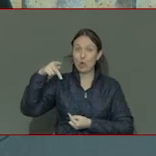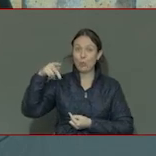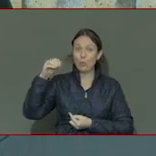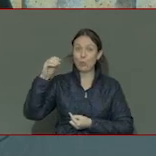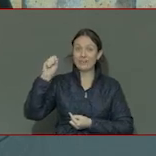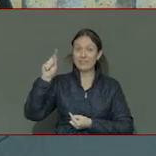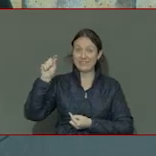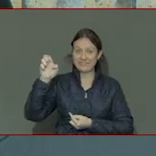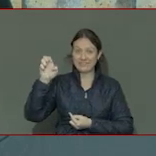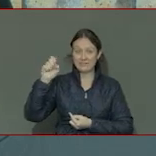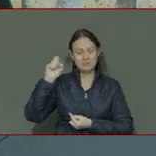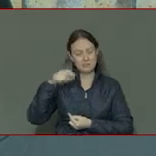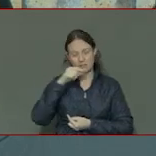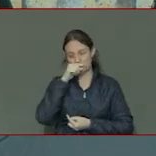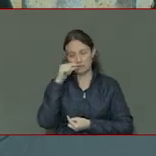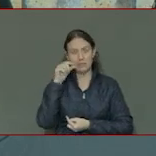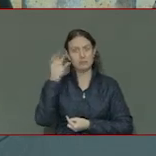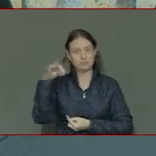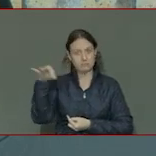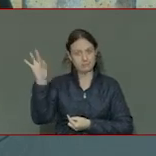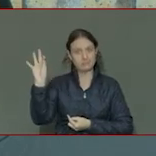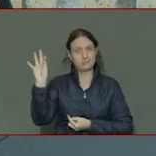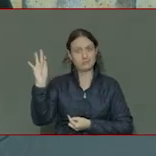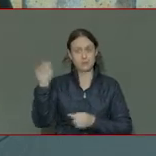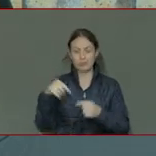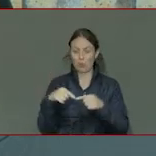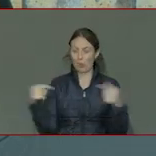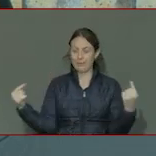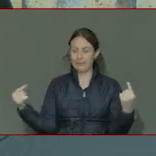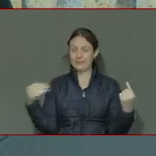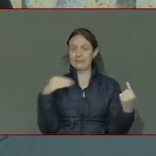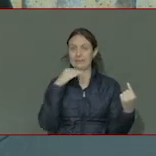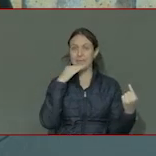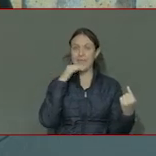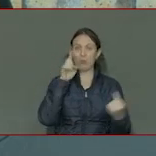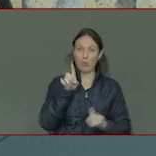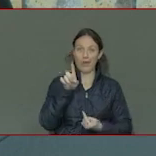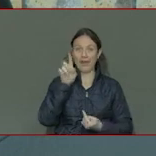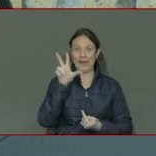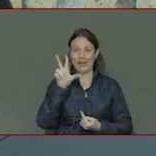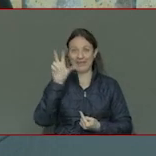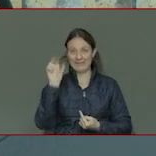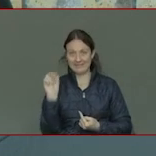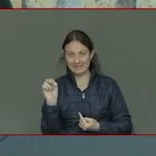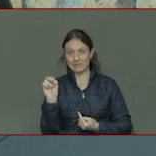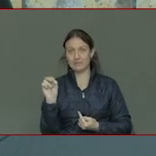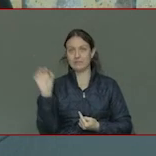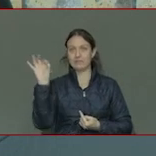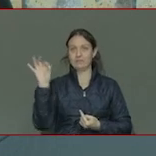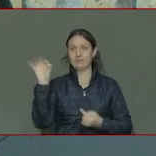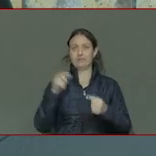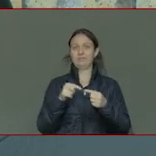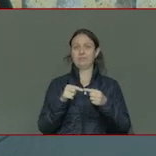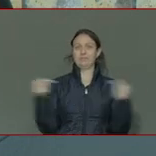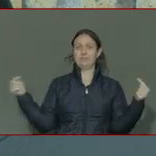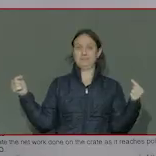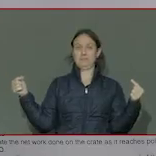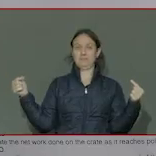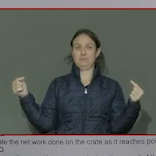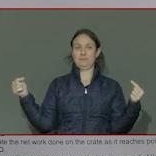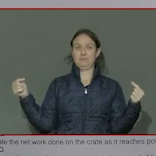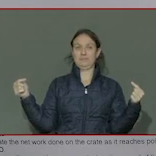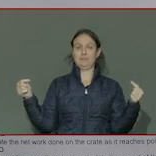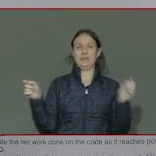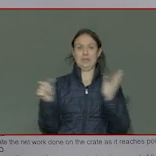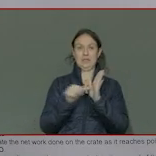degrees, whatever. Opposite means they 180 apart. So that is the important thing there that you must know